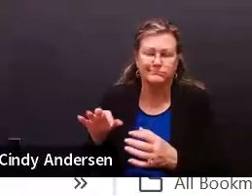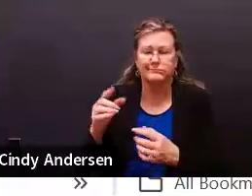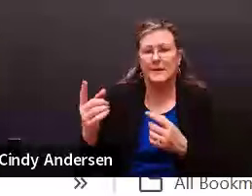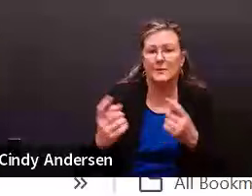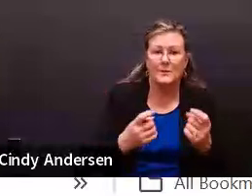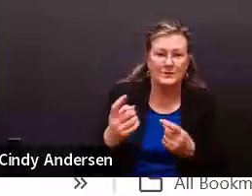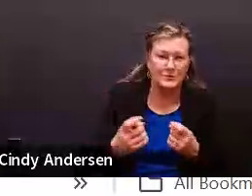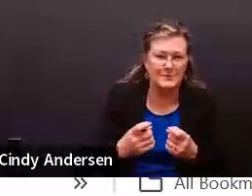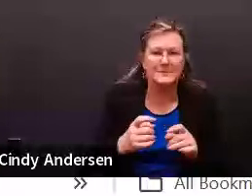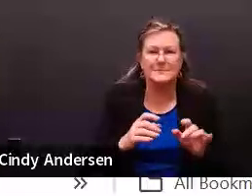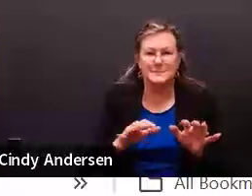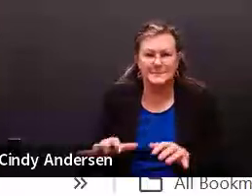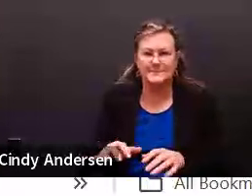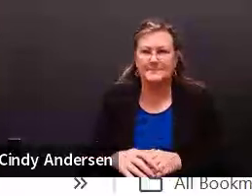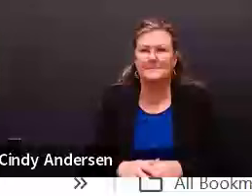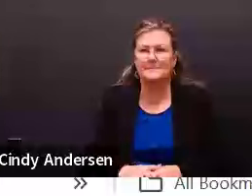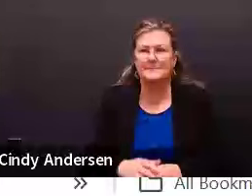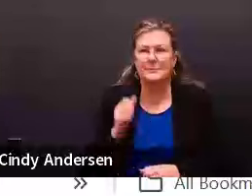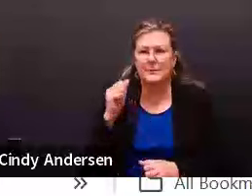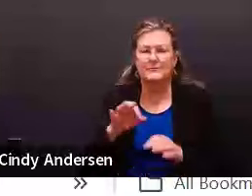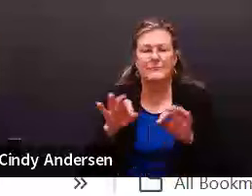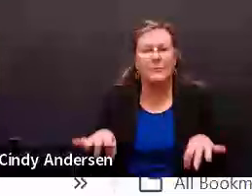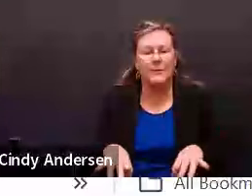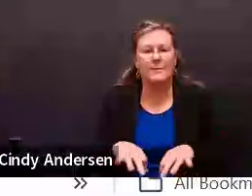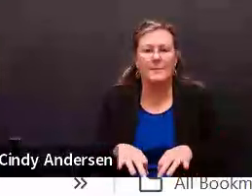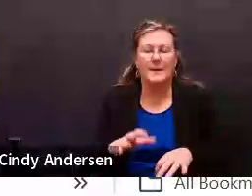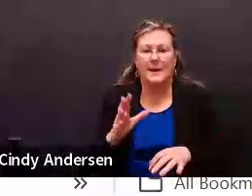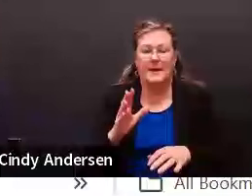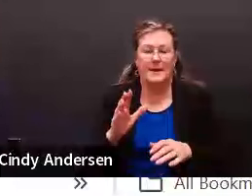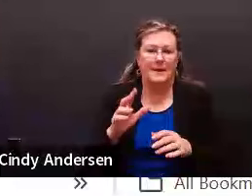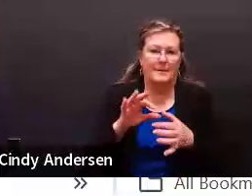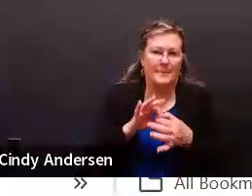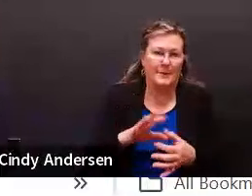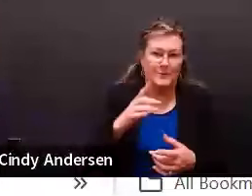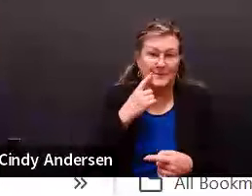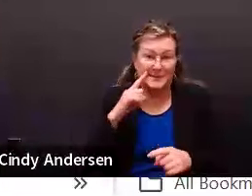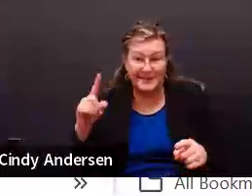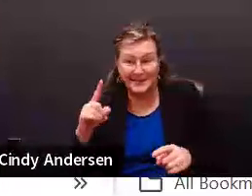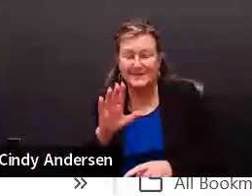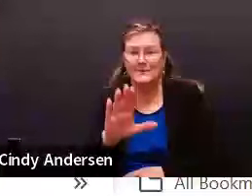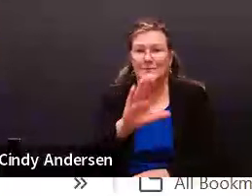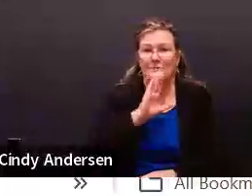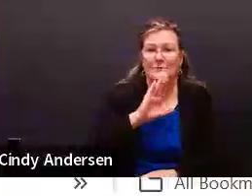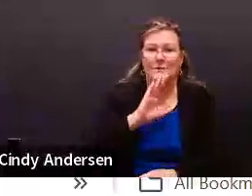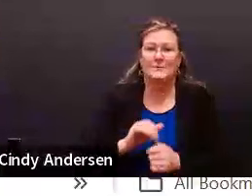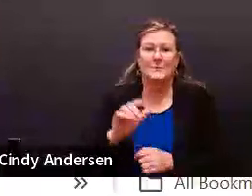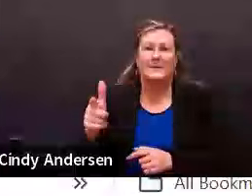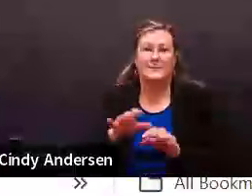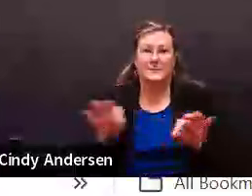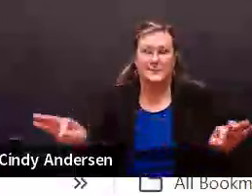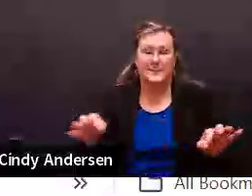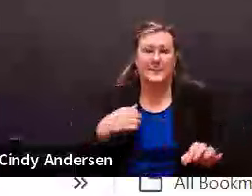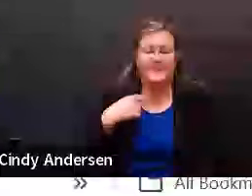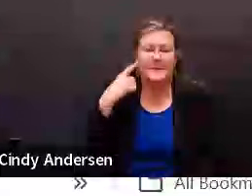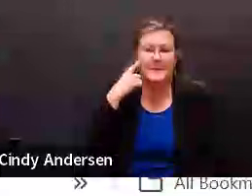questions and feedback on this form and your successes and your frustrations, honestly, with the alternate diploma. I